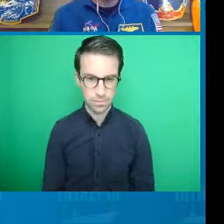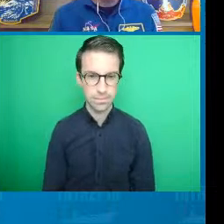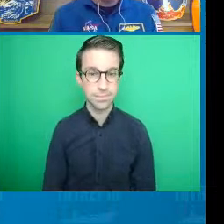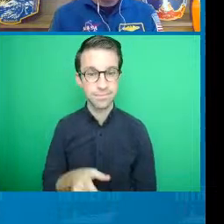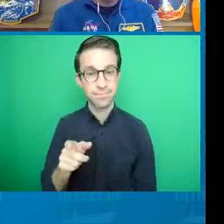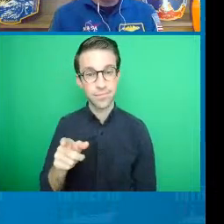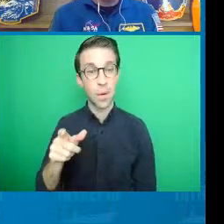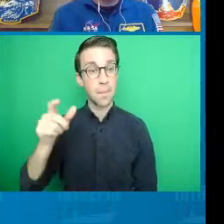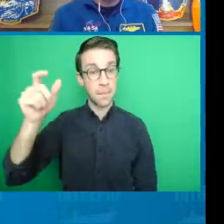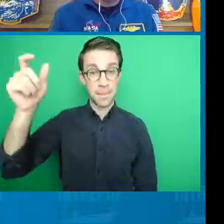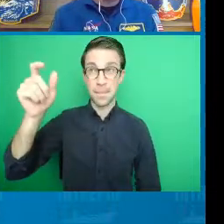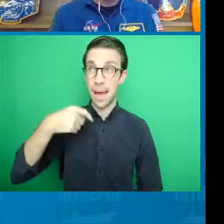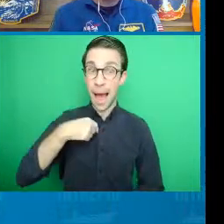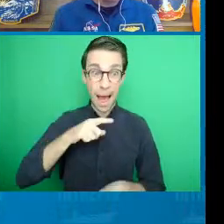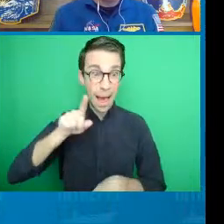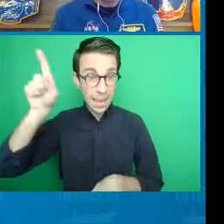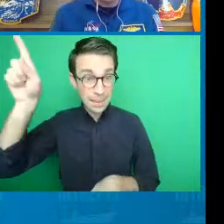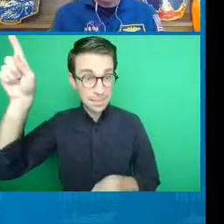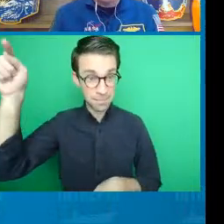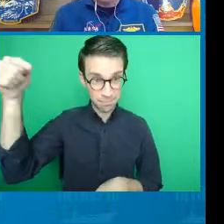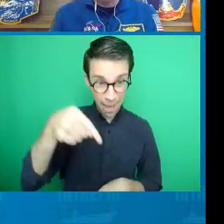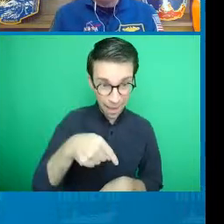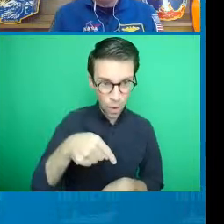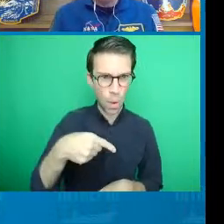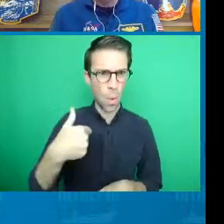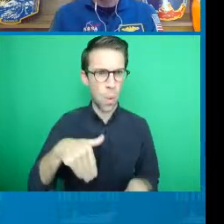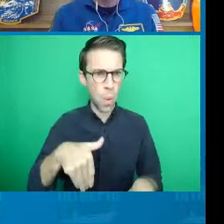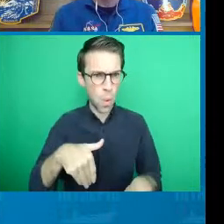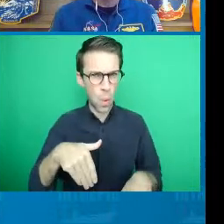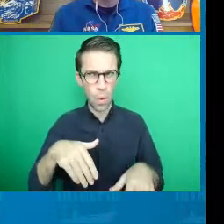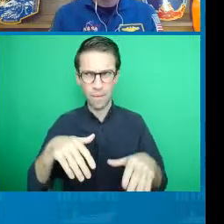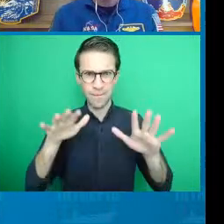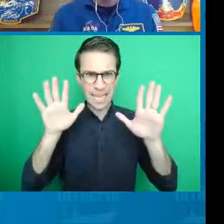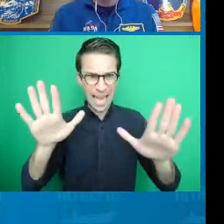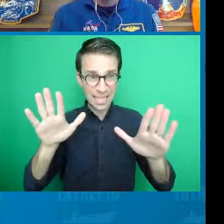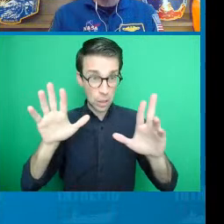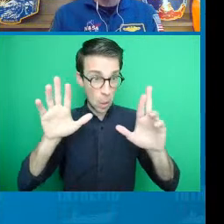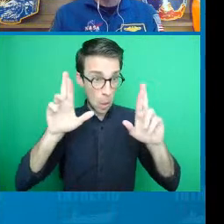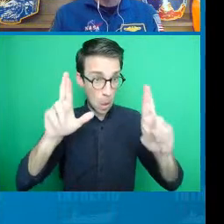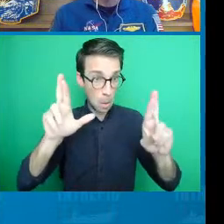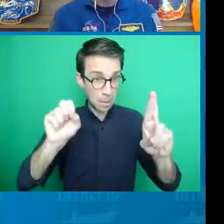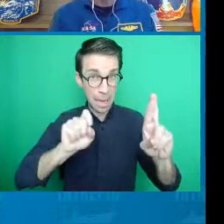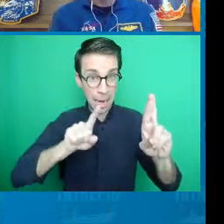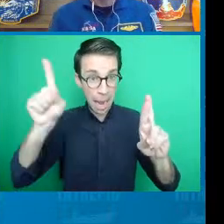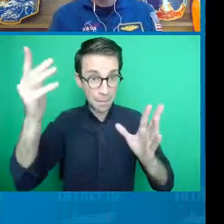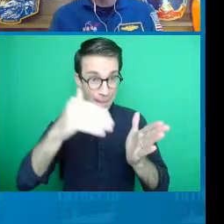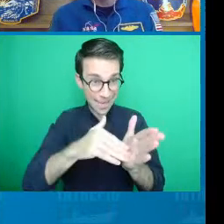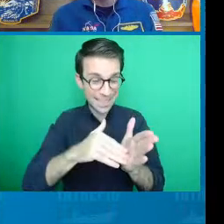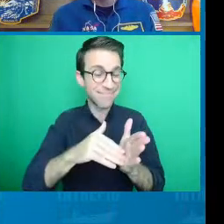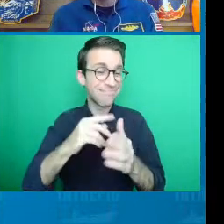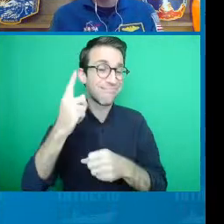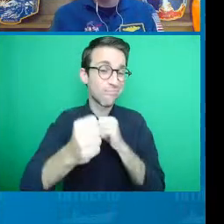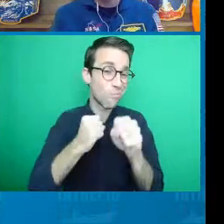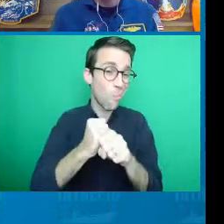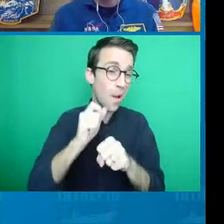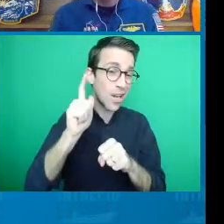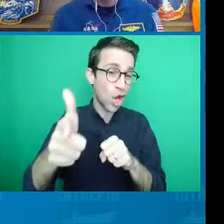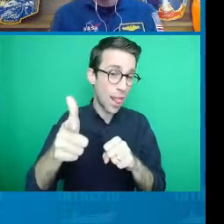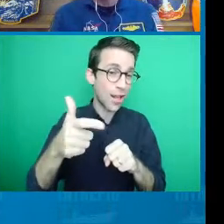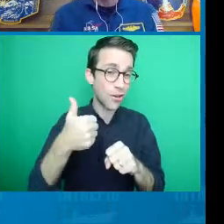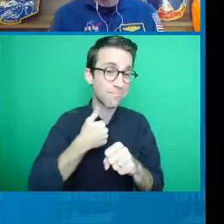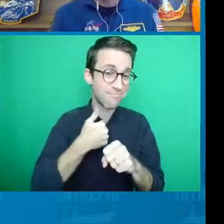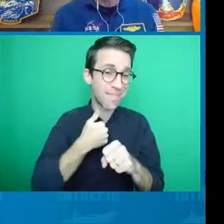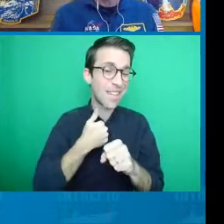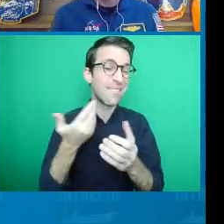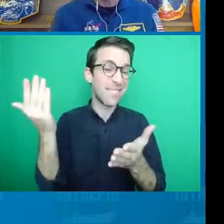and I thought that was fantastic. I hope to get an opportunity to do that again. And about a year or so later, I had the opportunity to be assigned